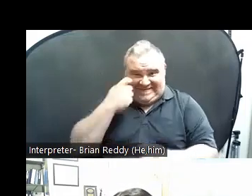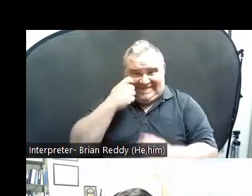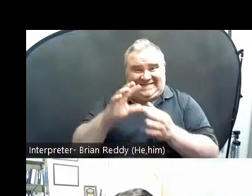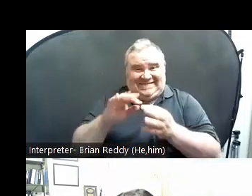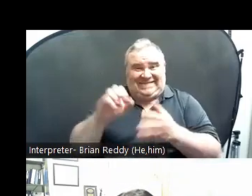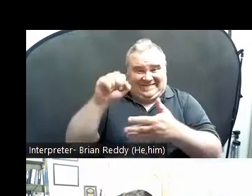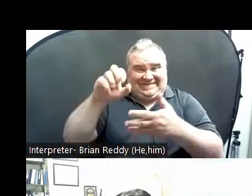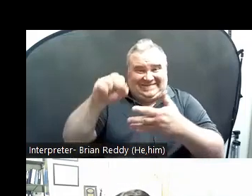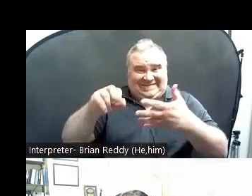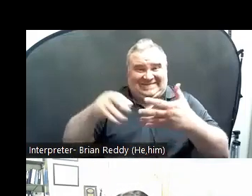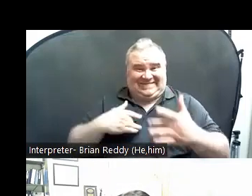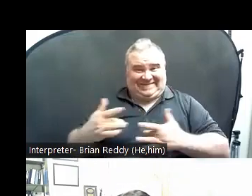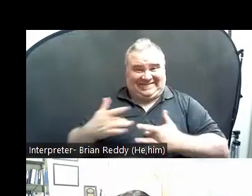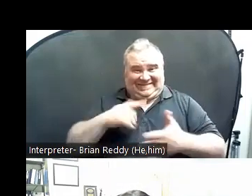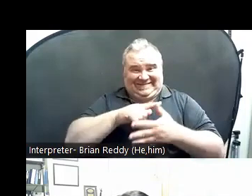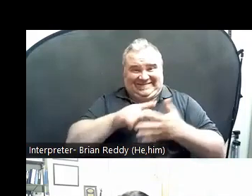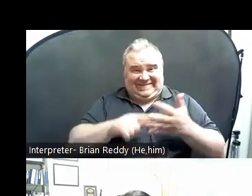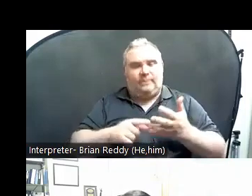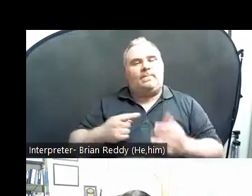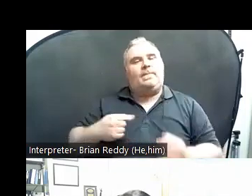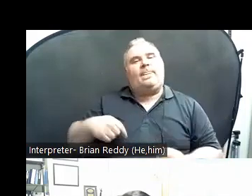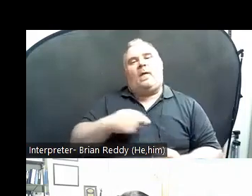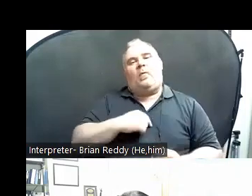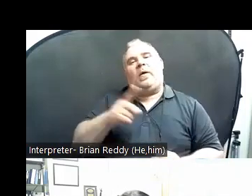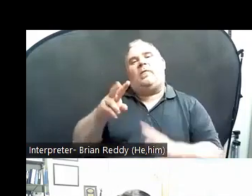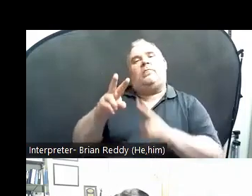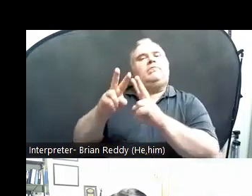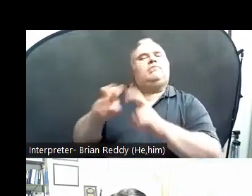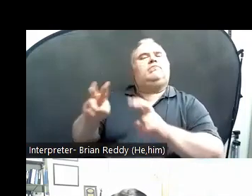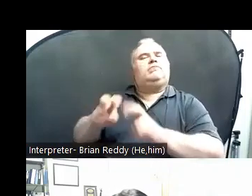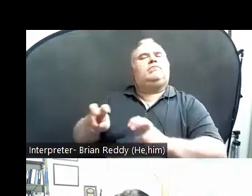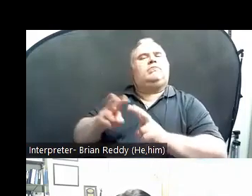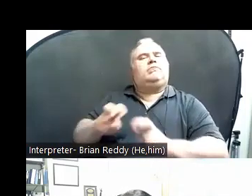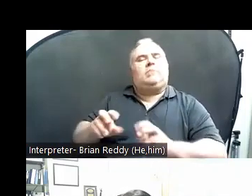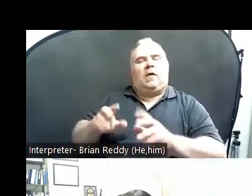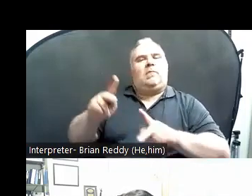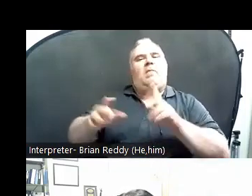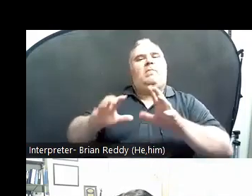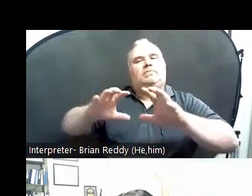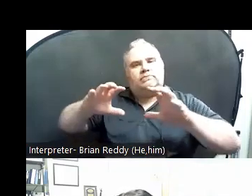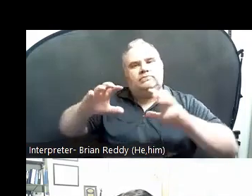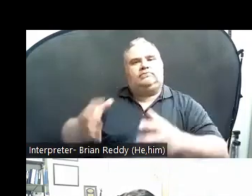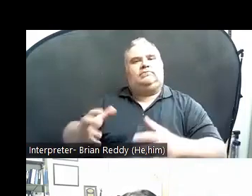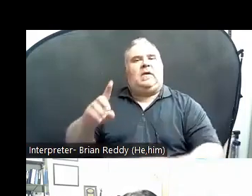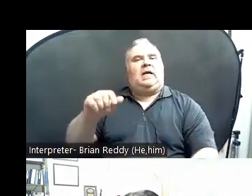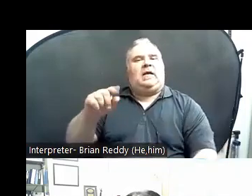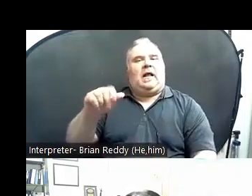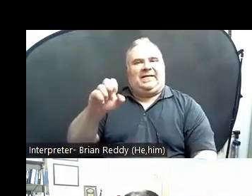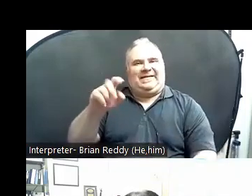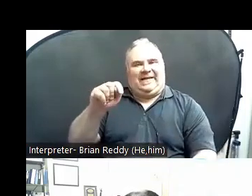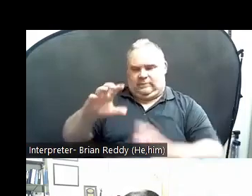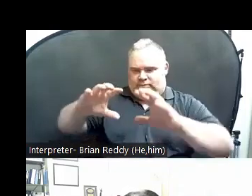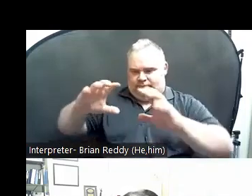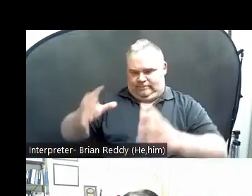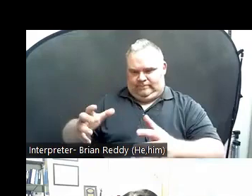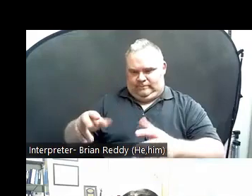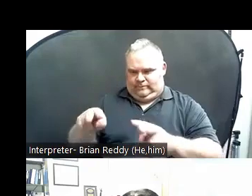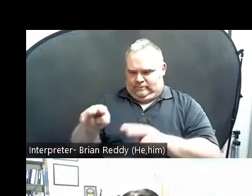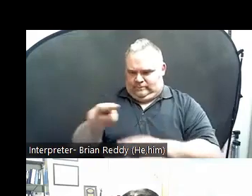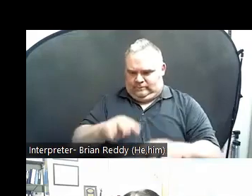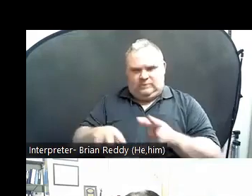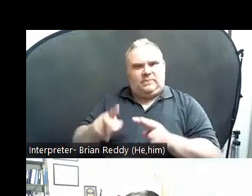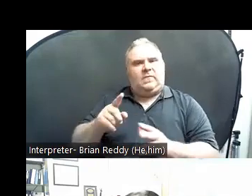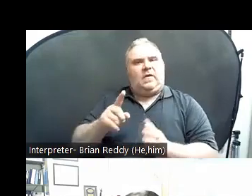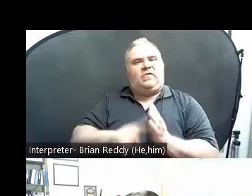and concerns. We did some analyses looking at a population-based data set, and we looked at the prevalence of things